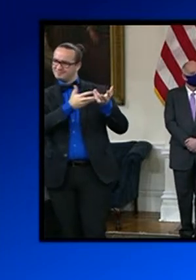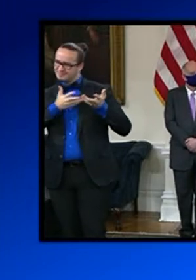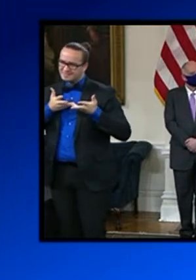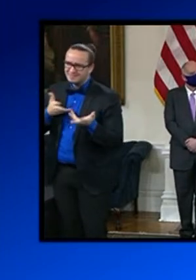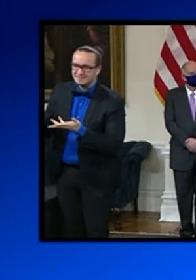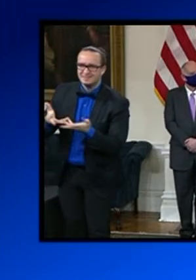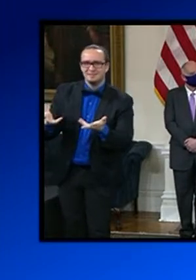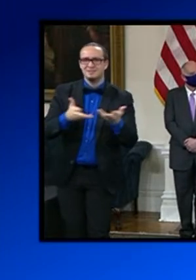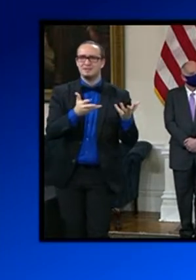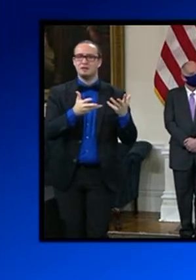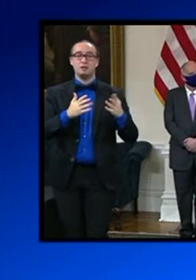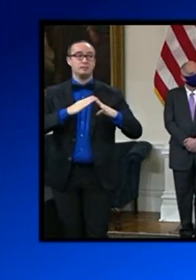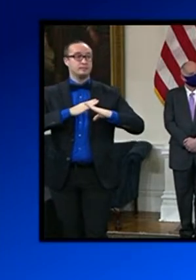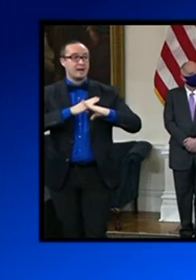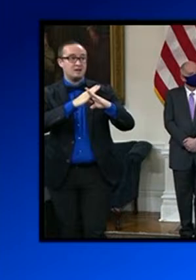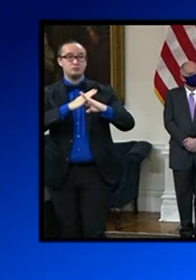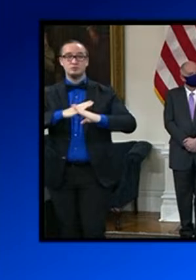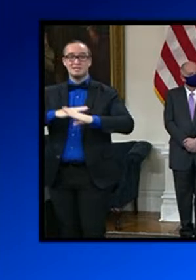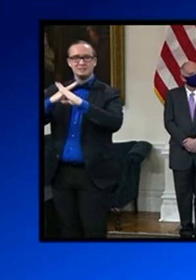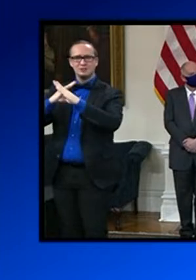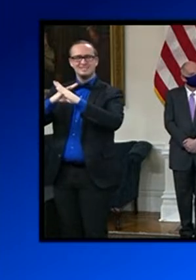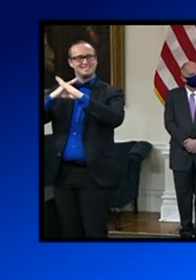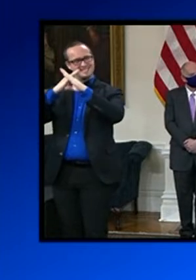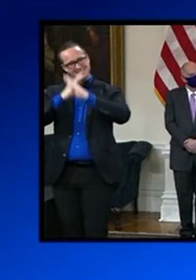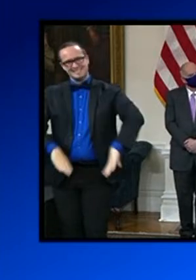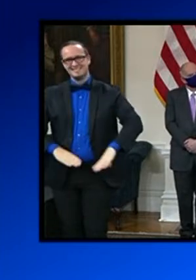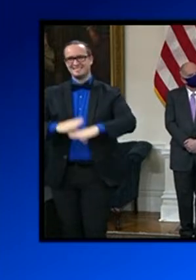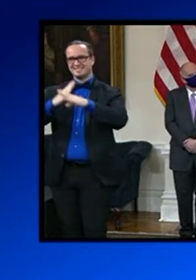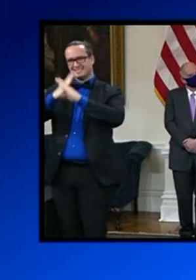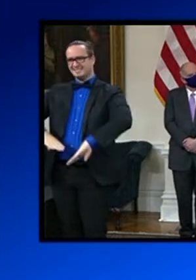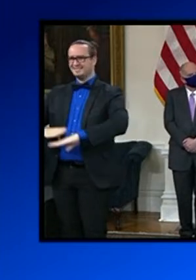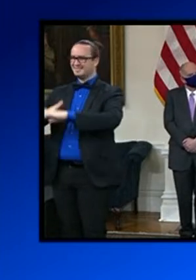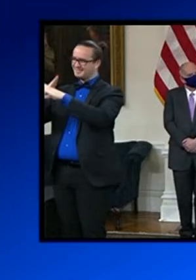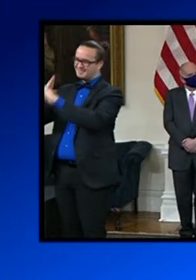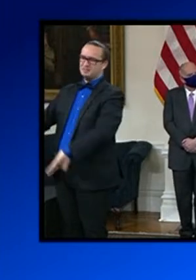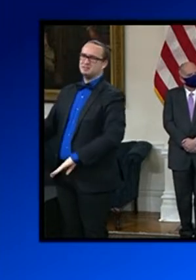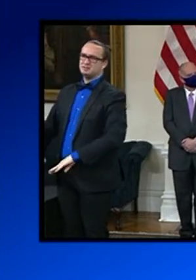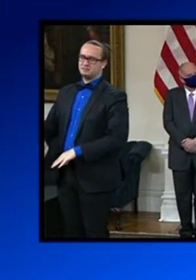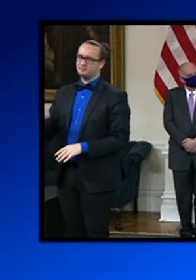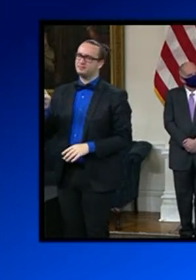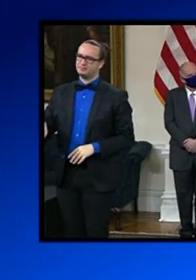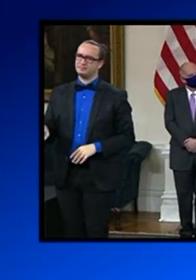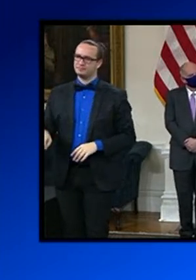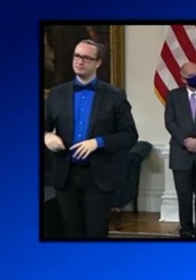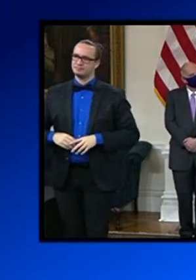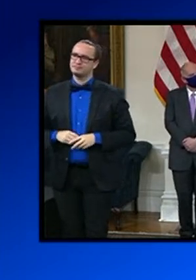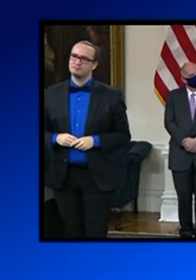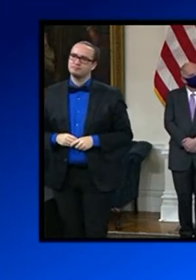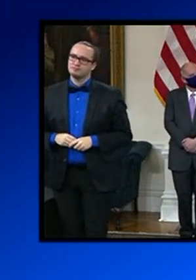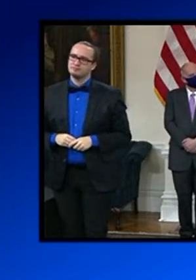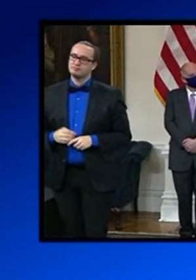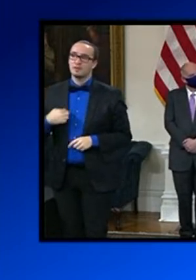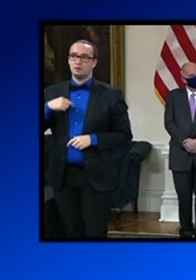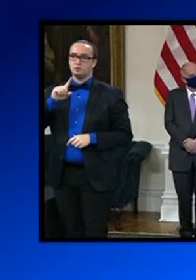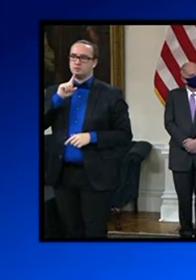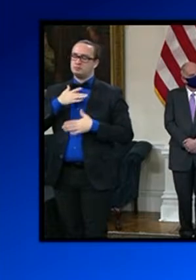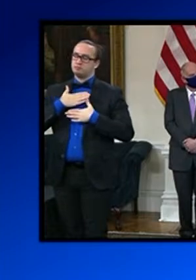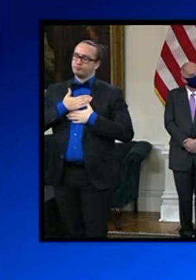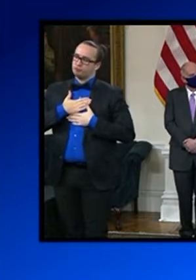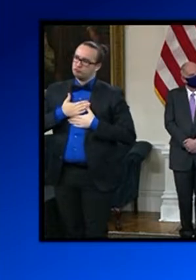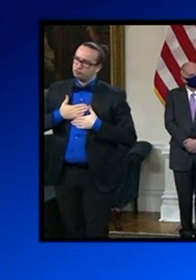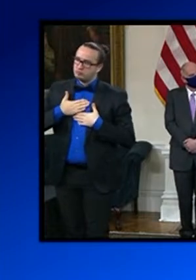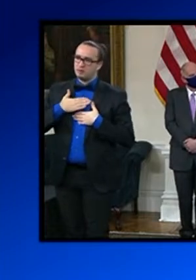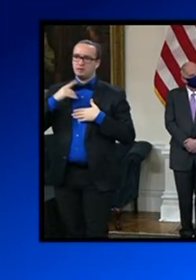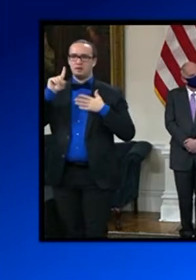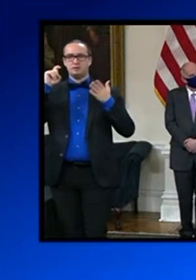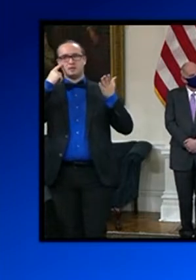underserved, vulnerable, and hard-to-reach communities. I appreciate the support of the governor and the Maryland Department of Health as we work